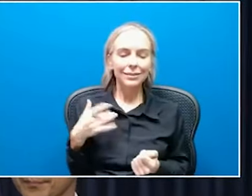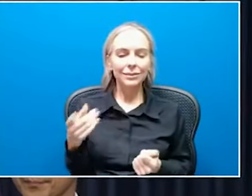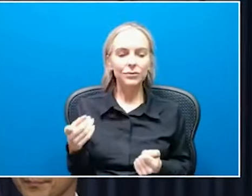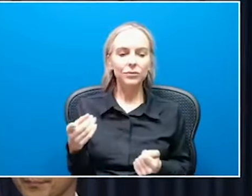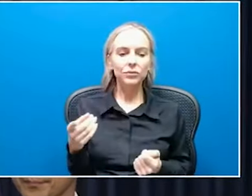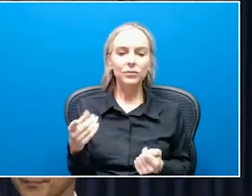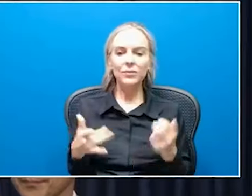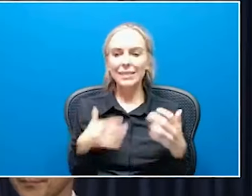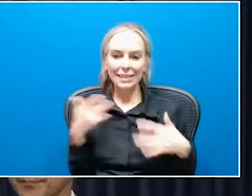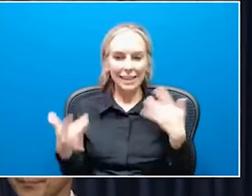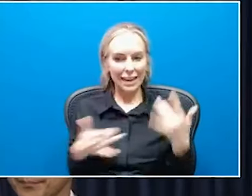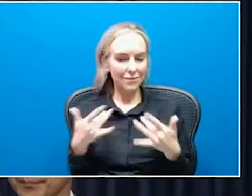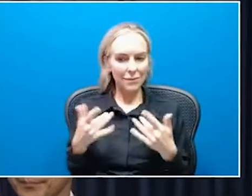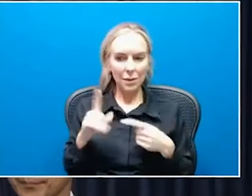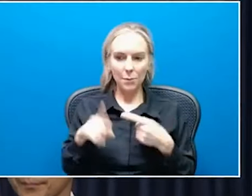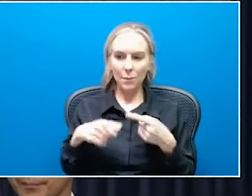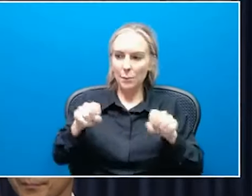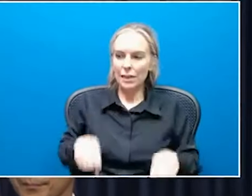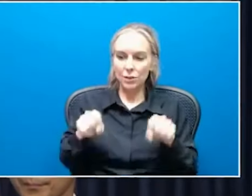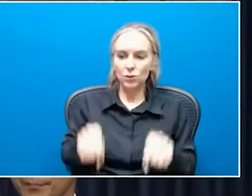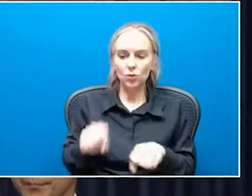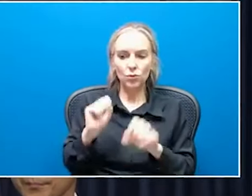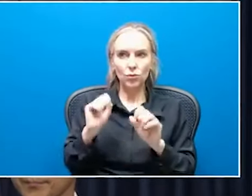excitement about the potential to work for our company.